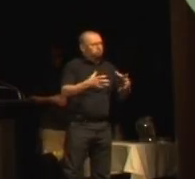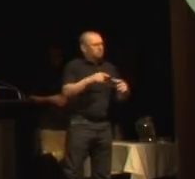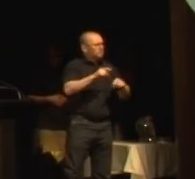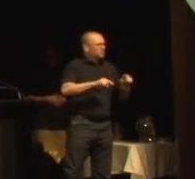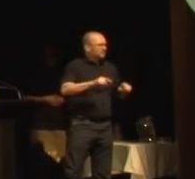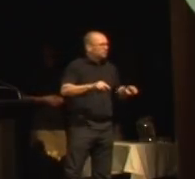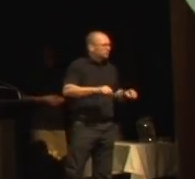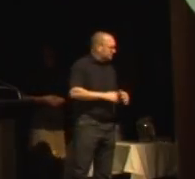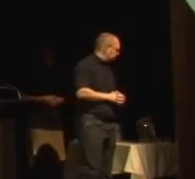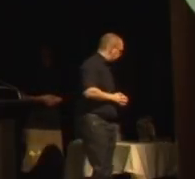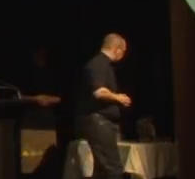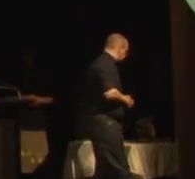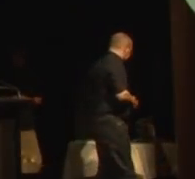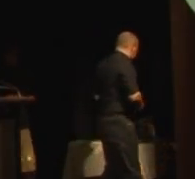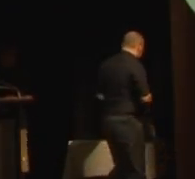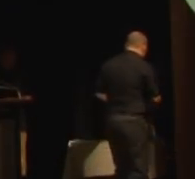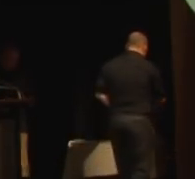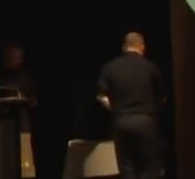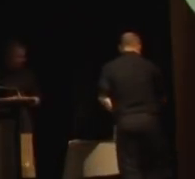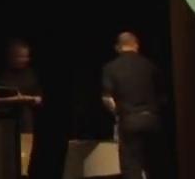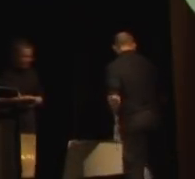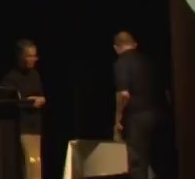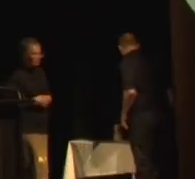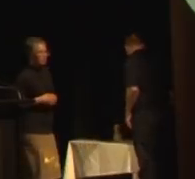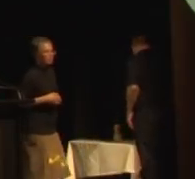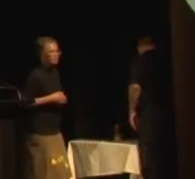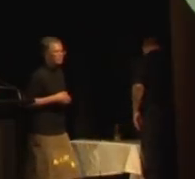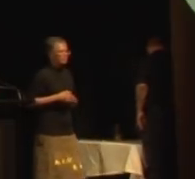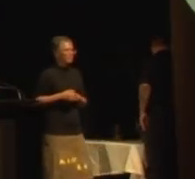So librarianship also is startlingly white.